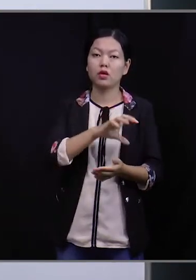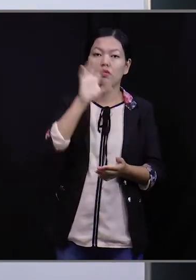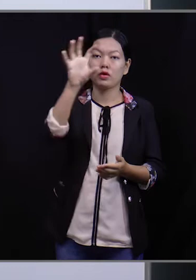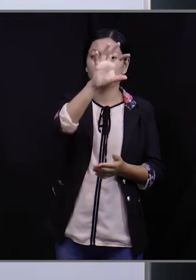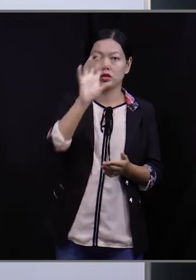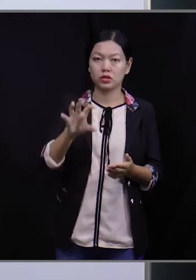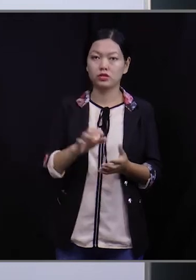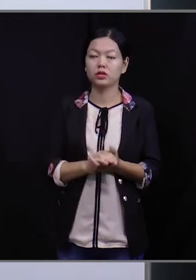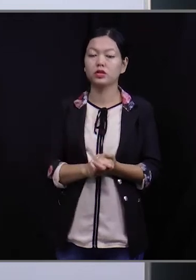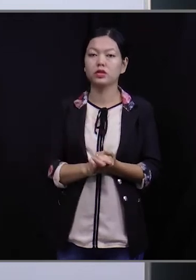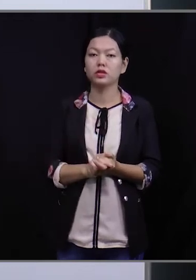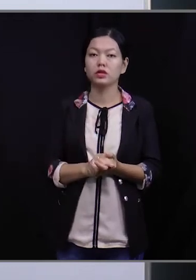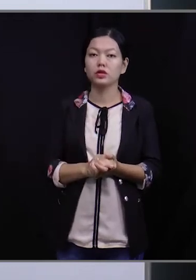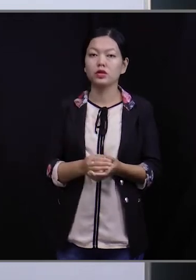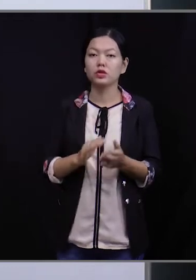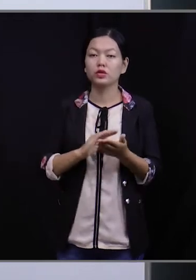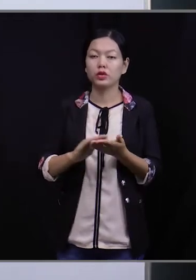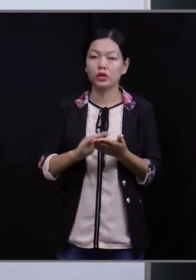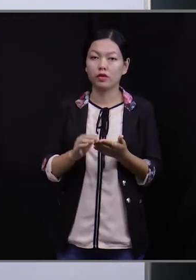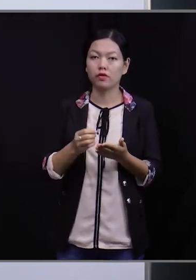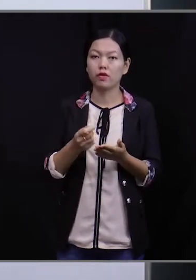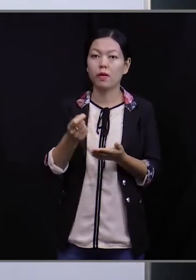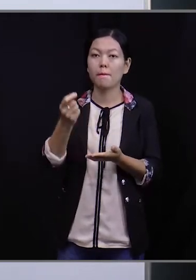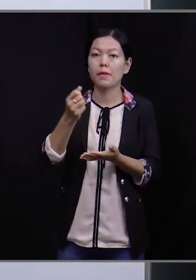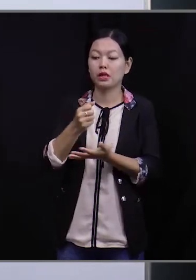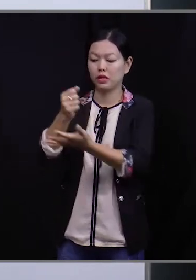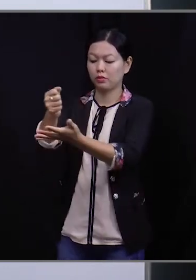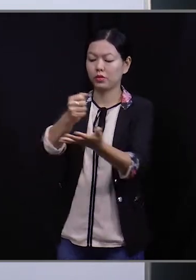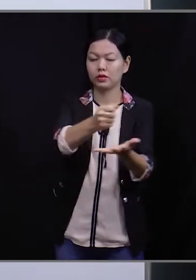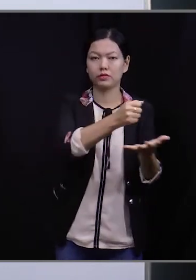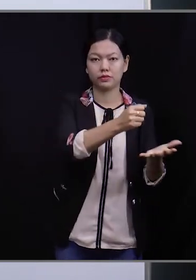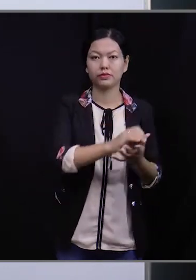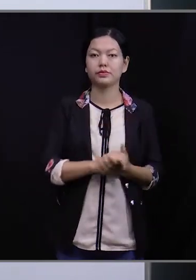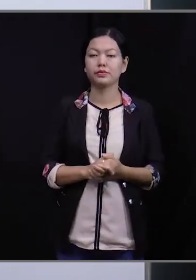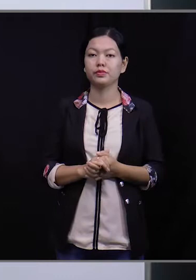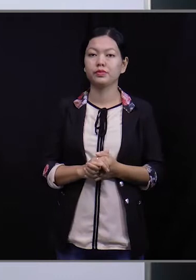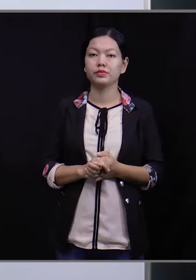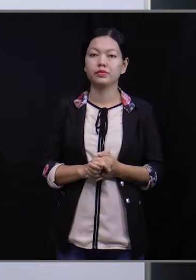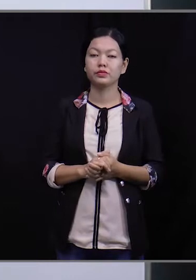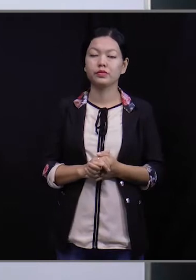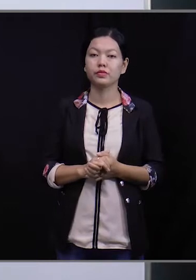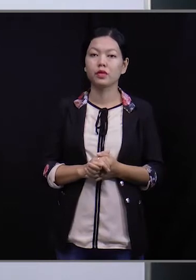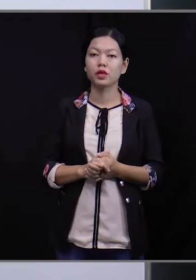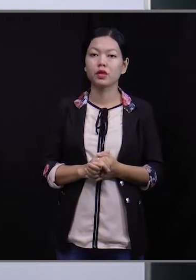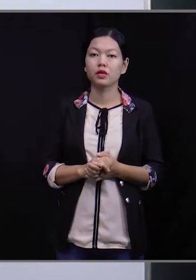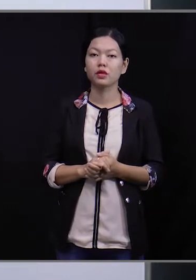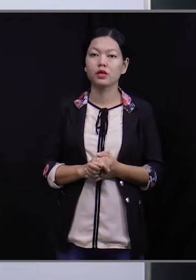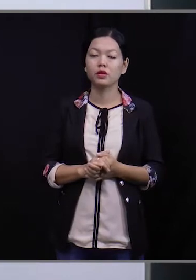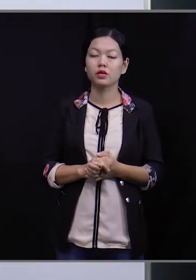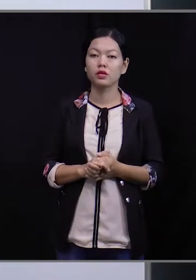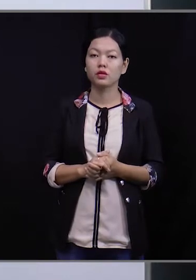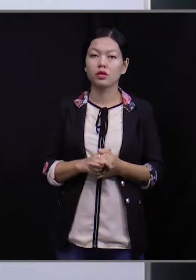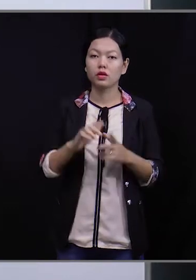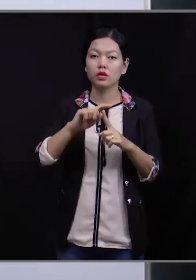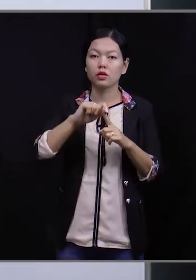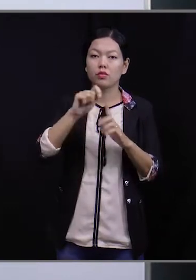supply and credit in the economy. For one mark, you listen carefully. Okay, once again, it says